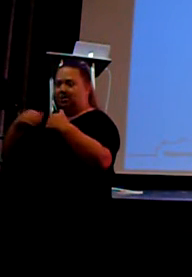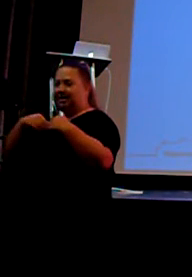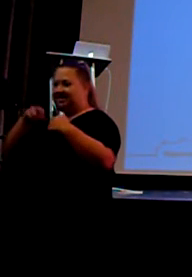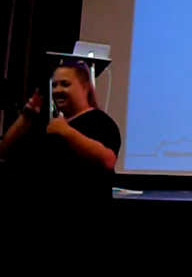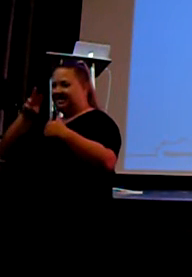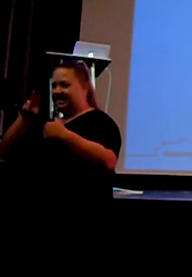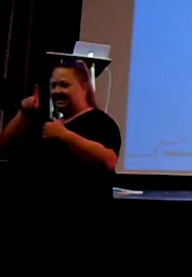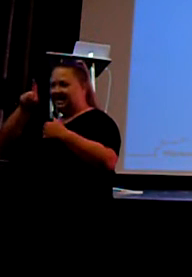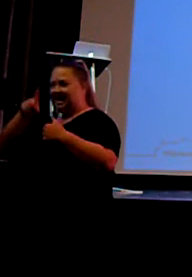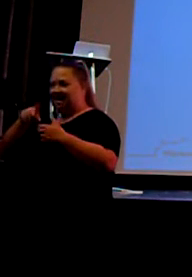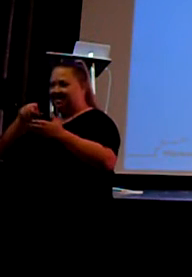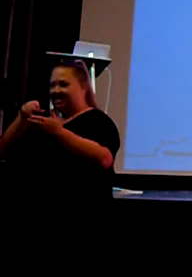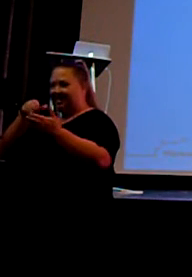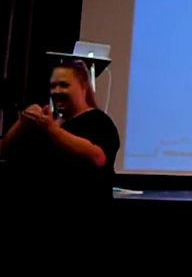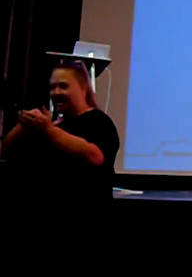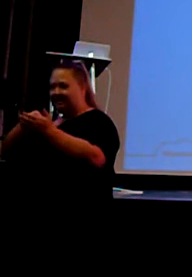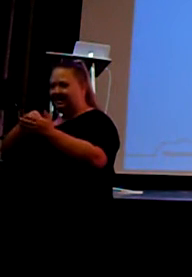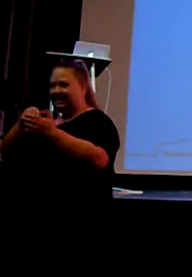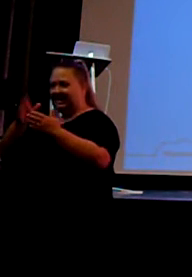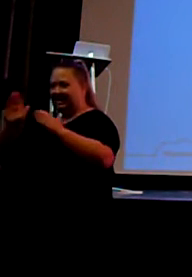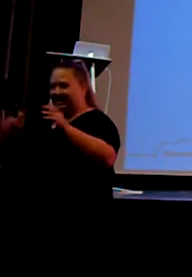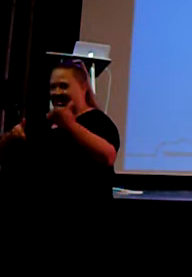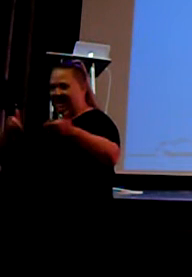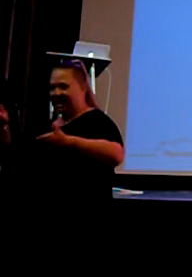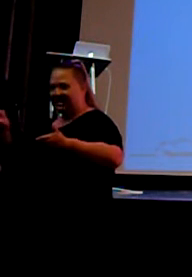Let's say